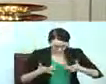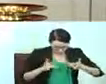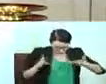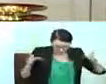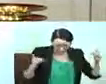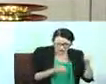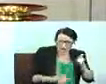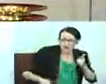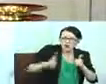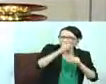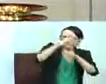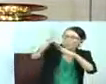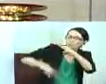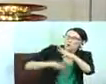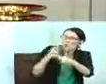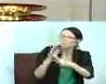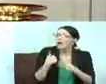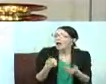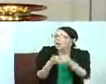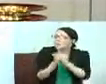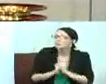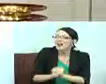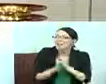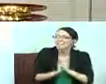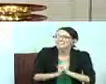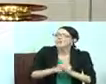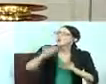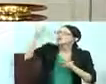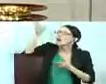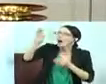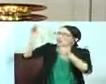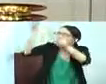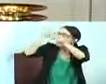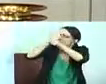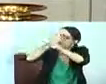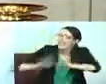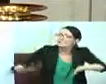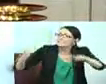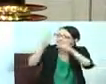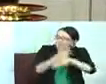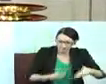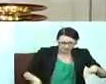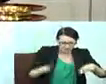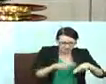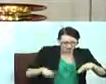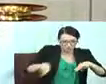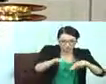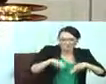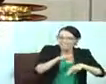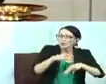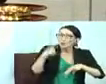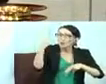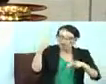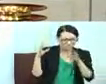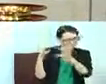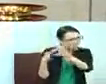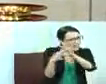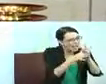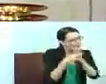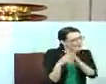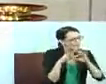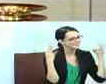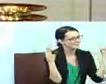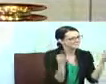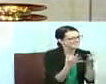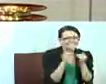moment. So I pray that God multiply the blessings in our lives, that united as one family, we